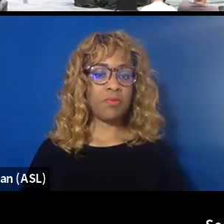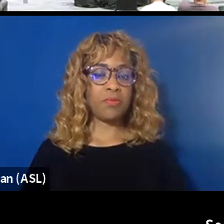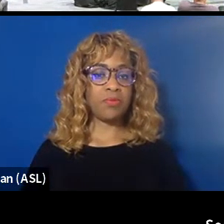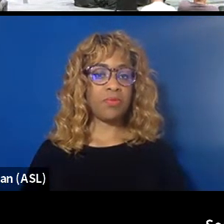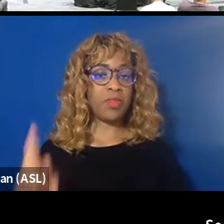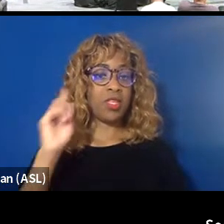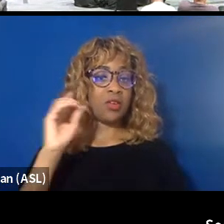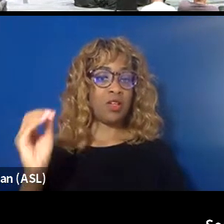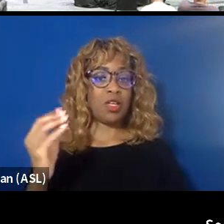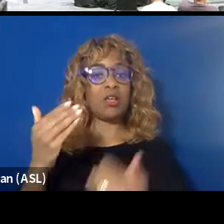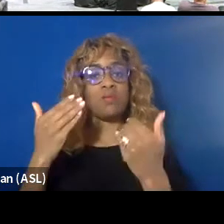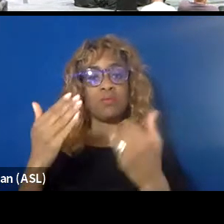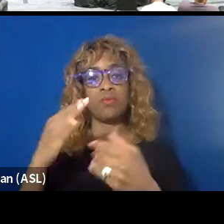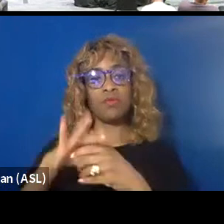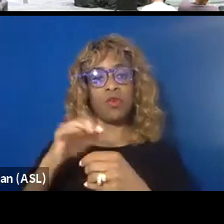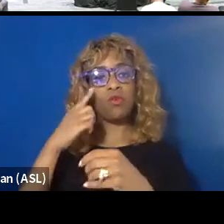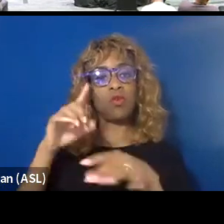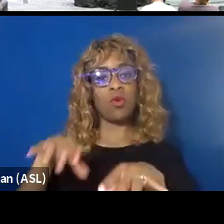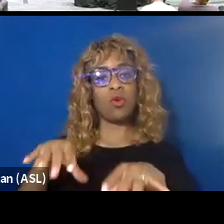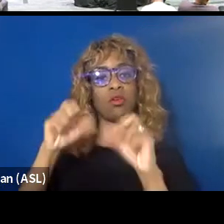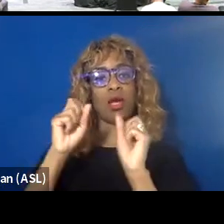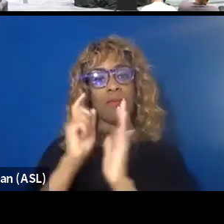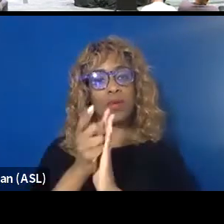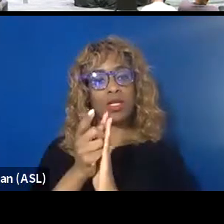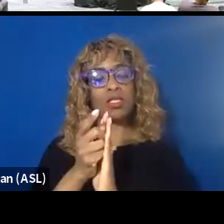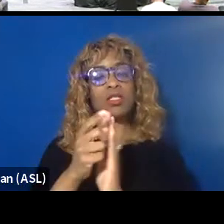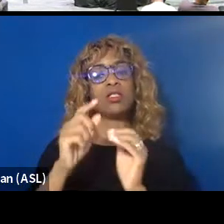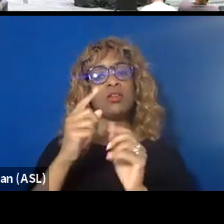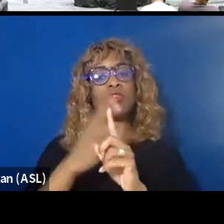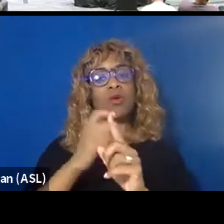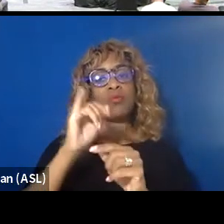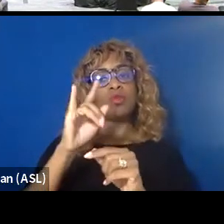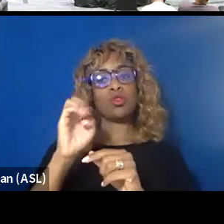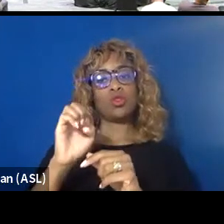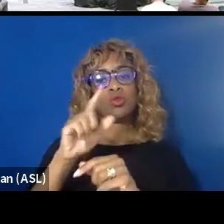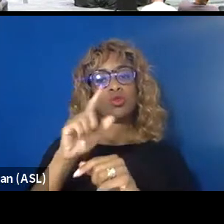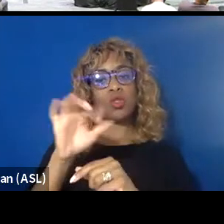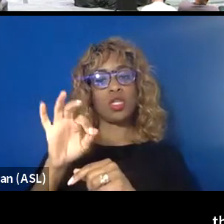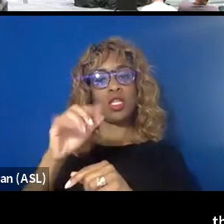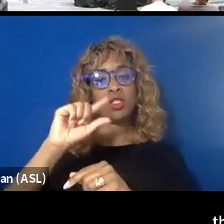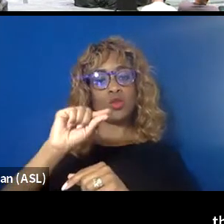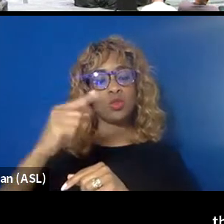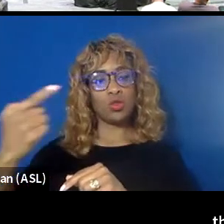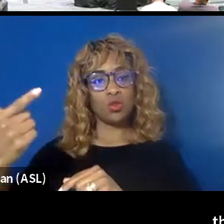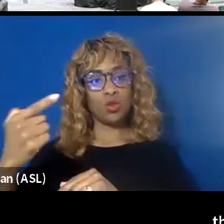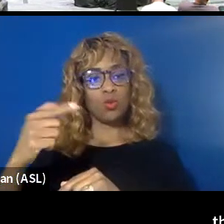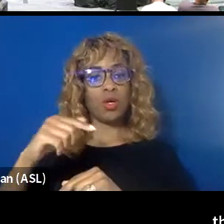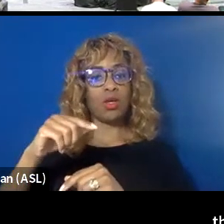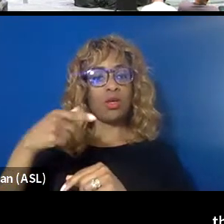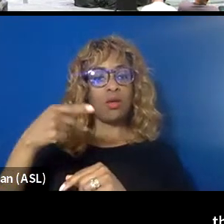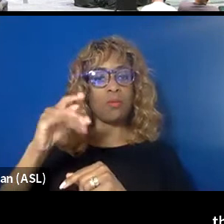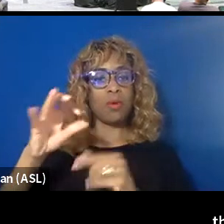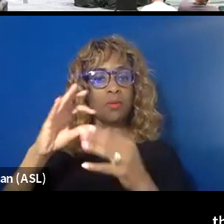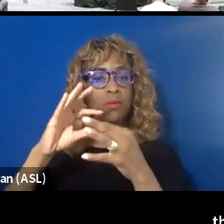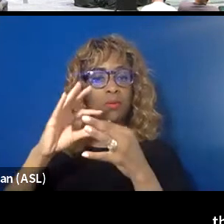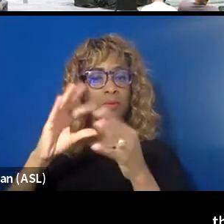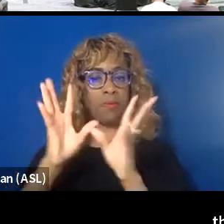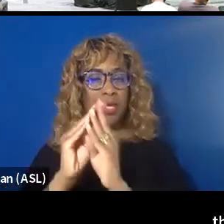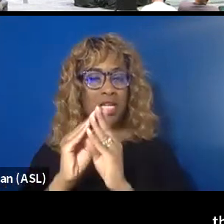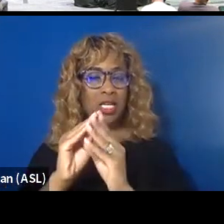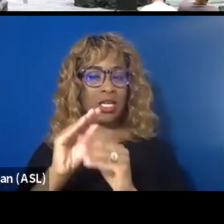Hearing none, we'll now vote on the motion to adopt the minutes of the June 29th, 2021 public hearing in Muskegon. All in